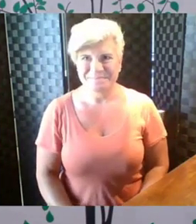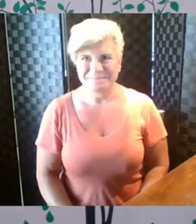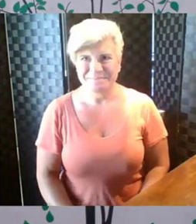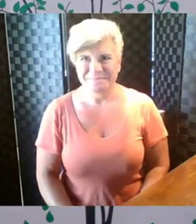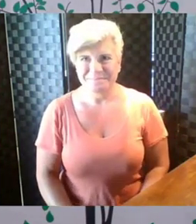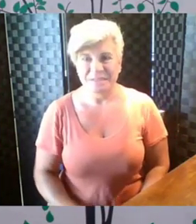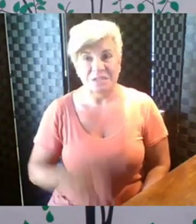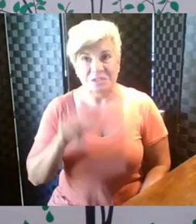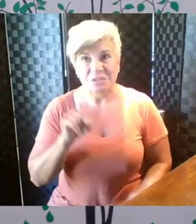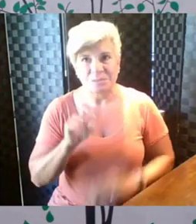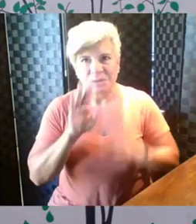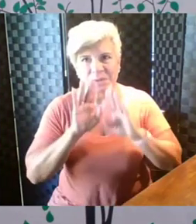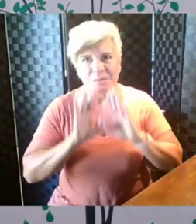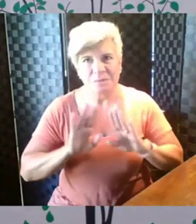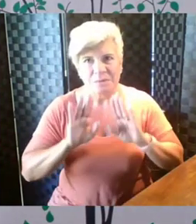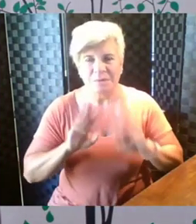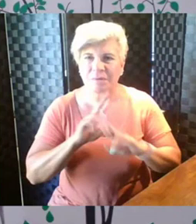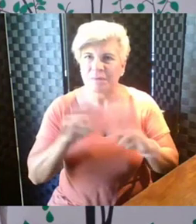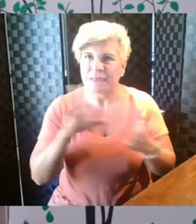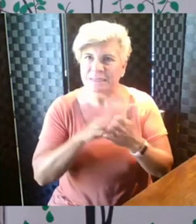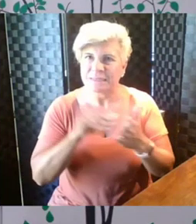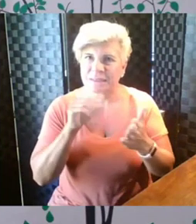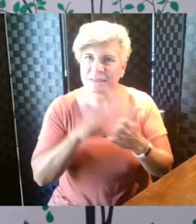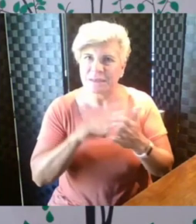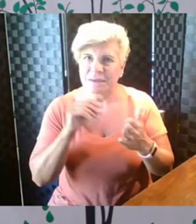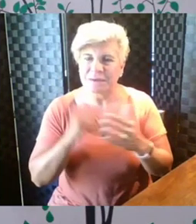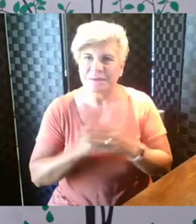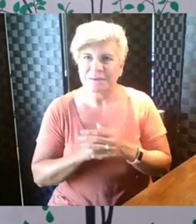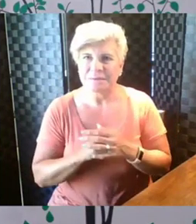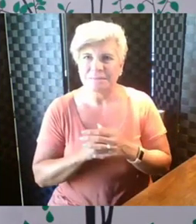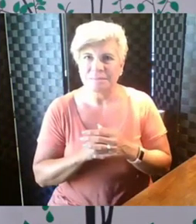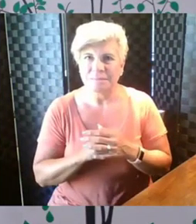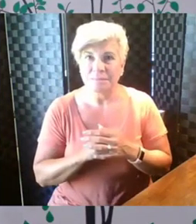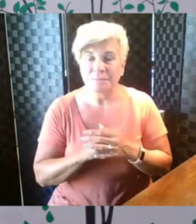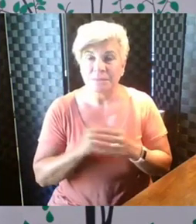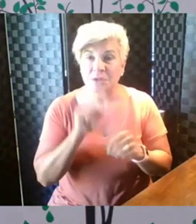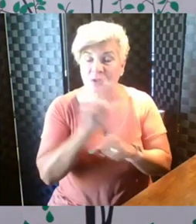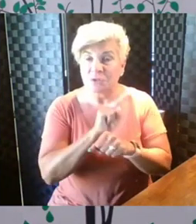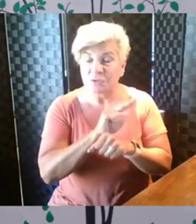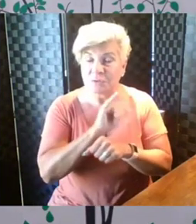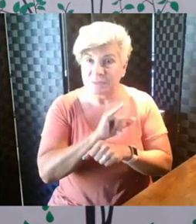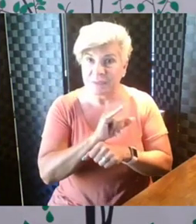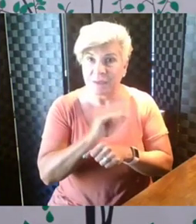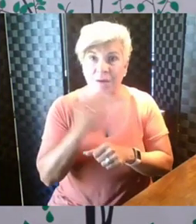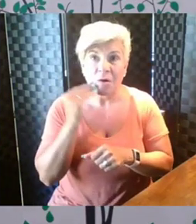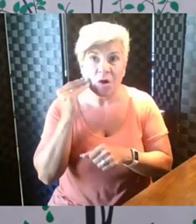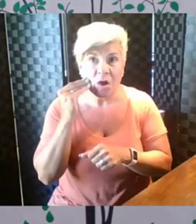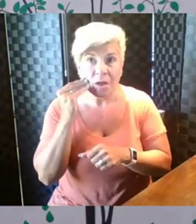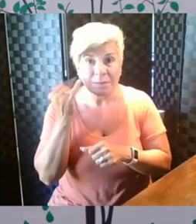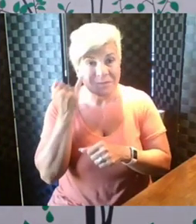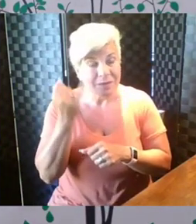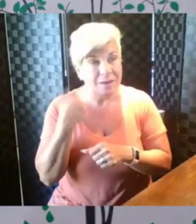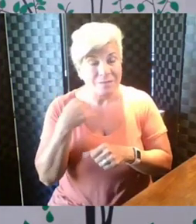All right, you should be ready to learn. That's a strategy you can use anywhere, especially if you have a blank